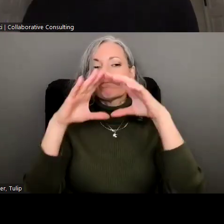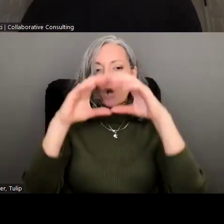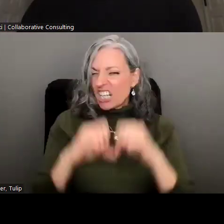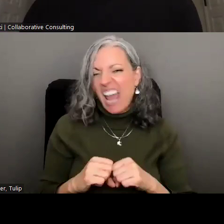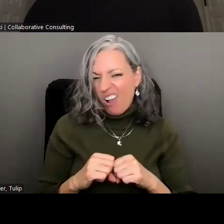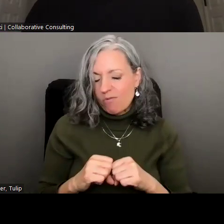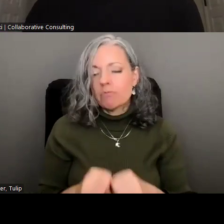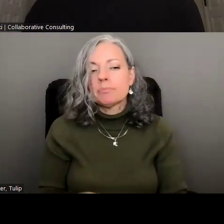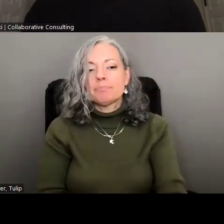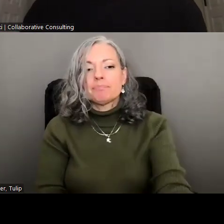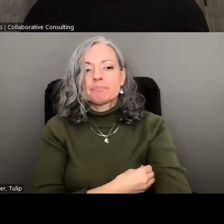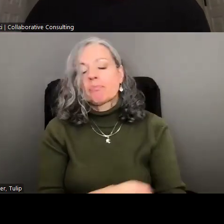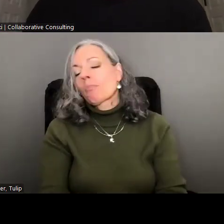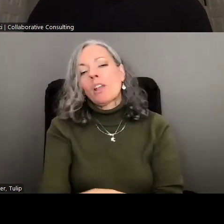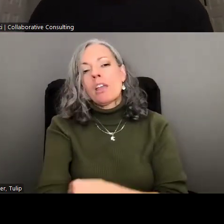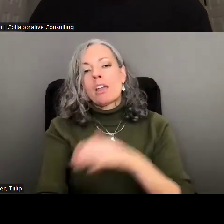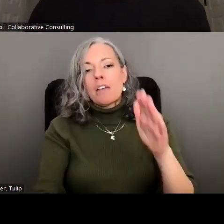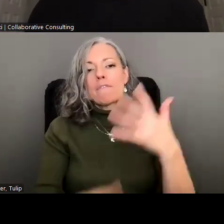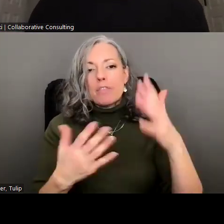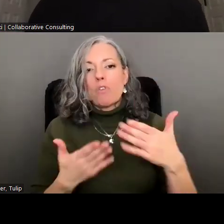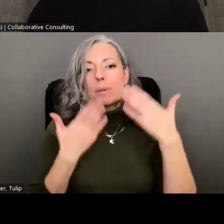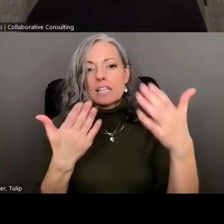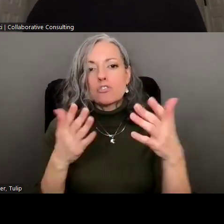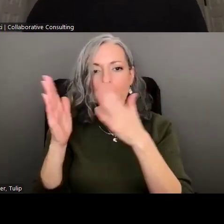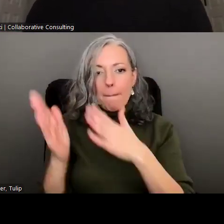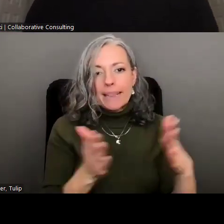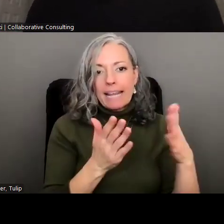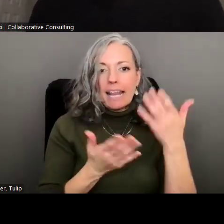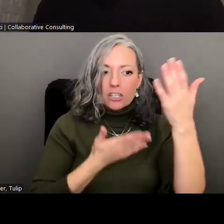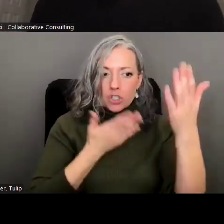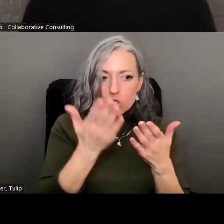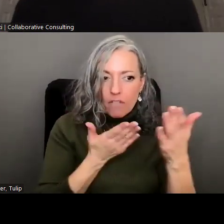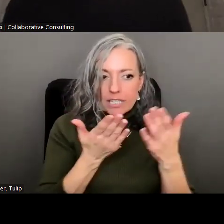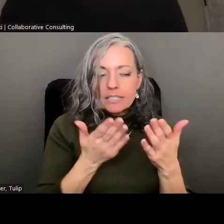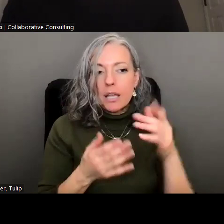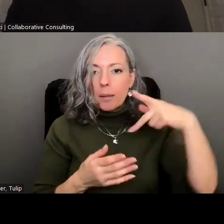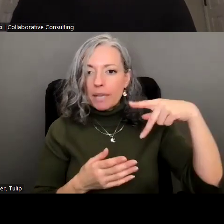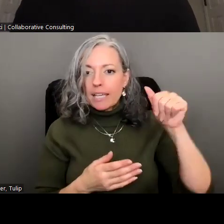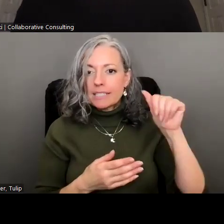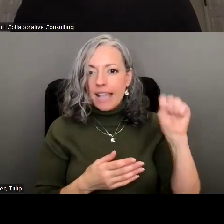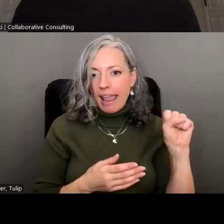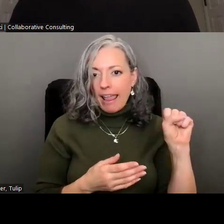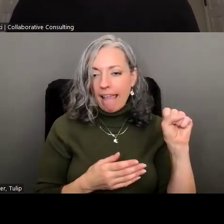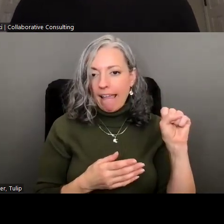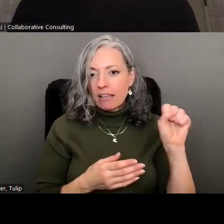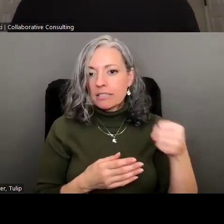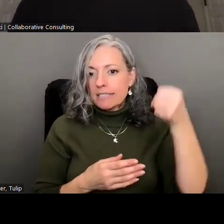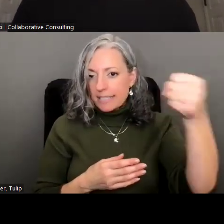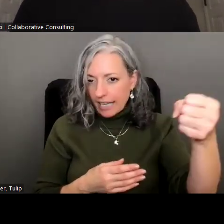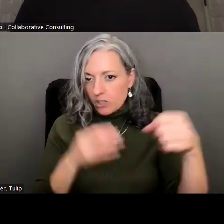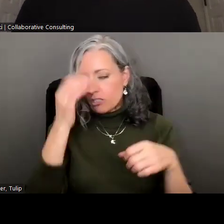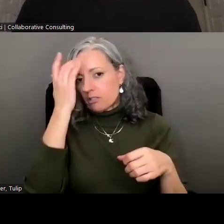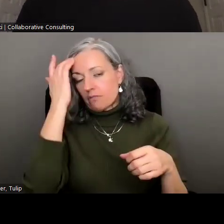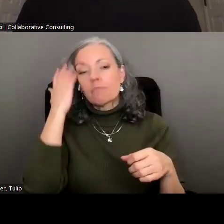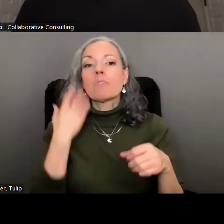The fifth recommendation area is around planning and service areas, or PSAs, and designations. And the